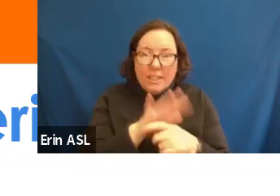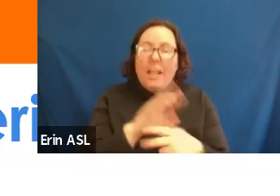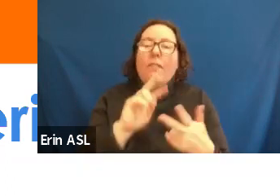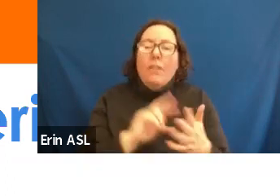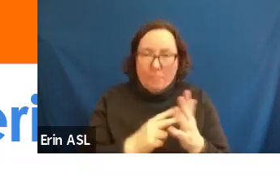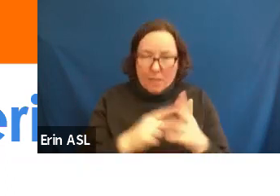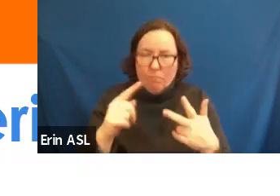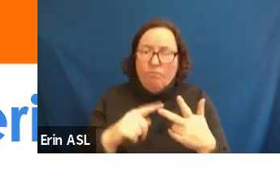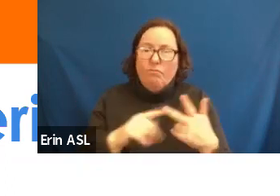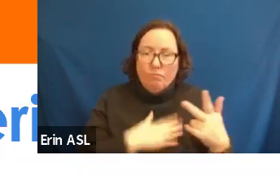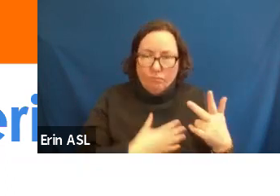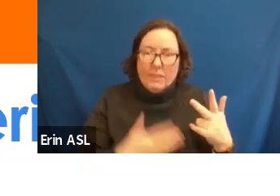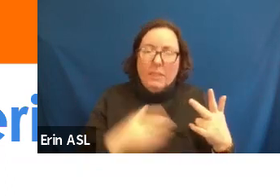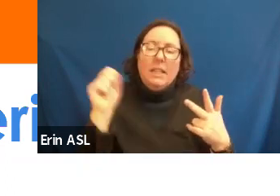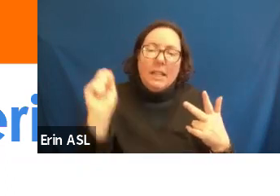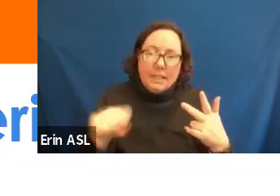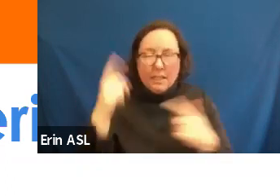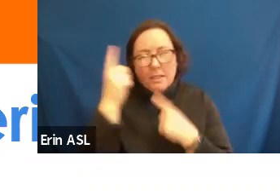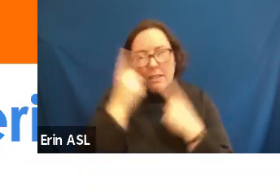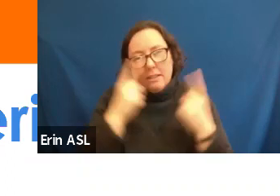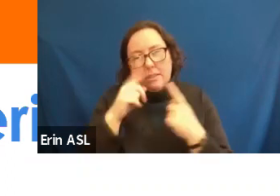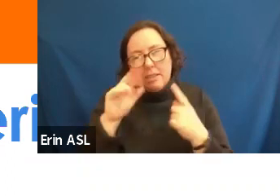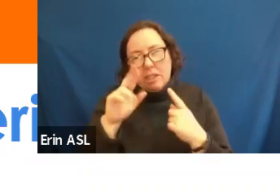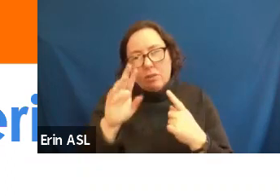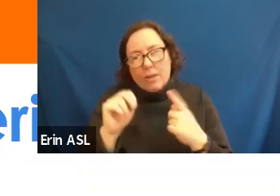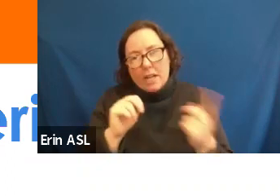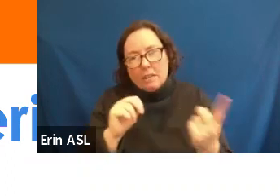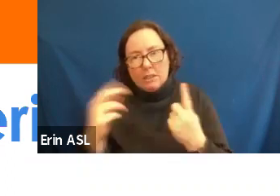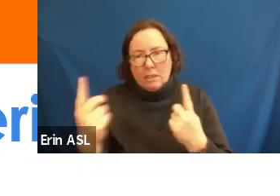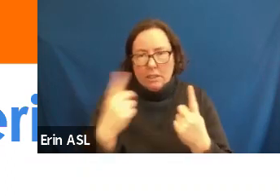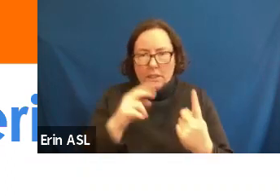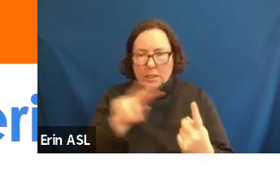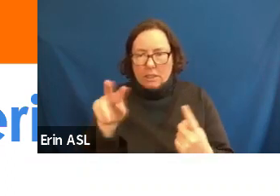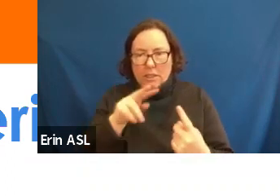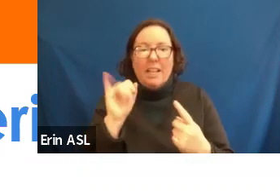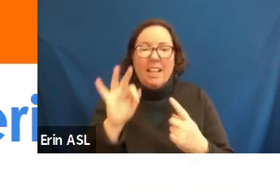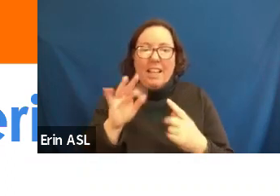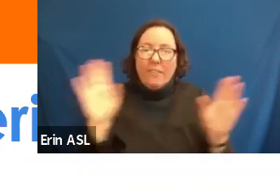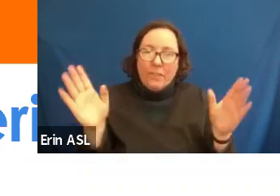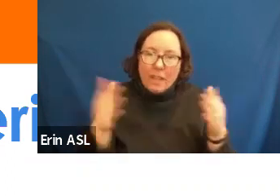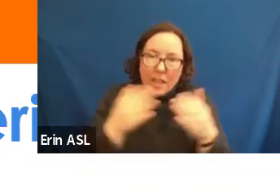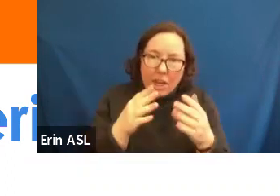an individual factor so long as the policy is narrowly tailored.